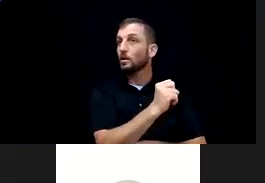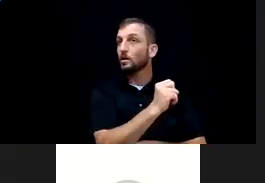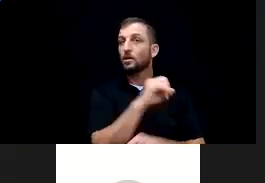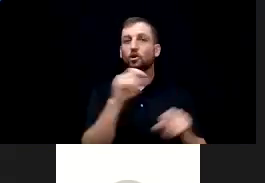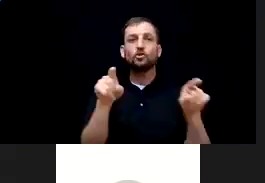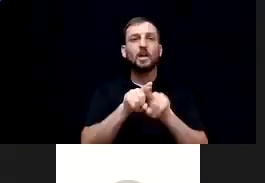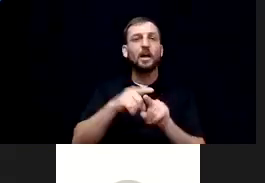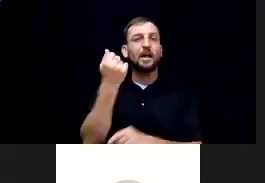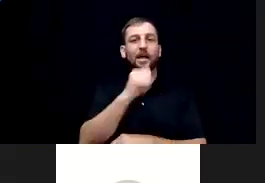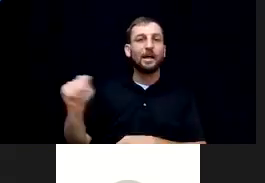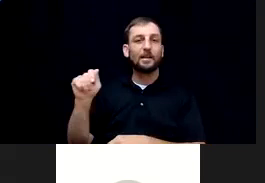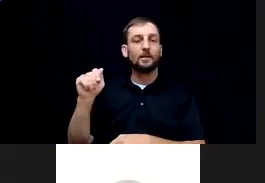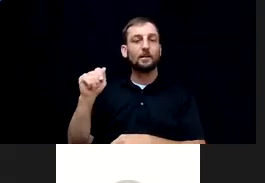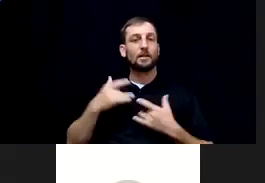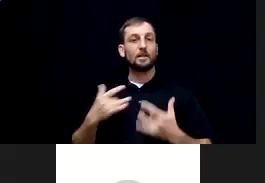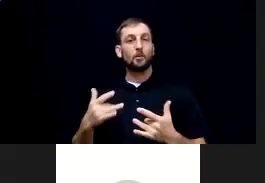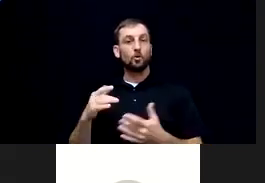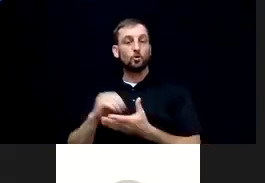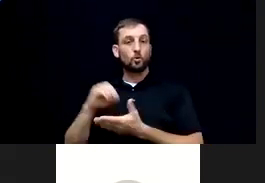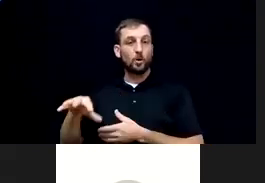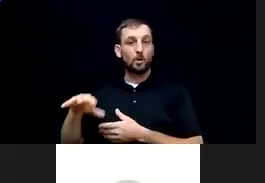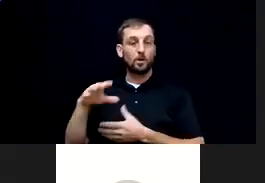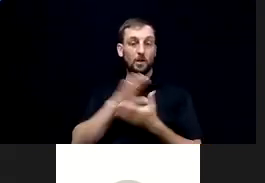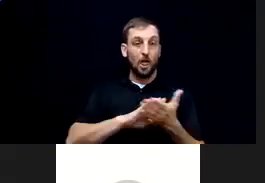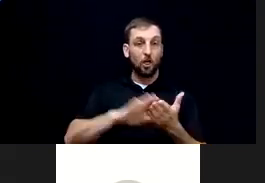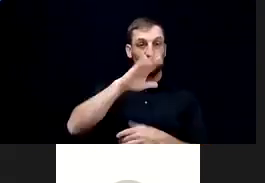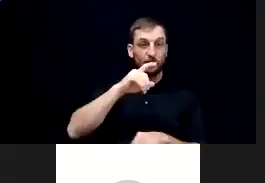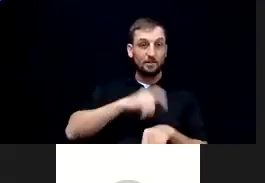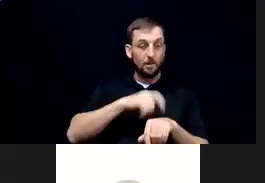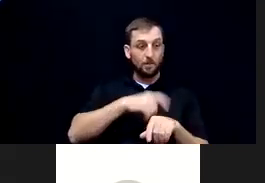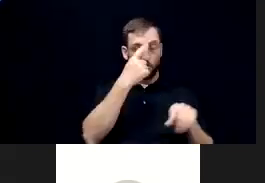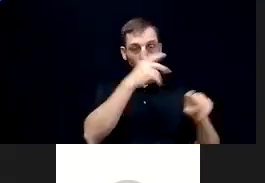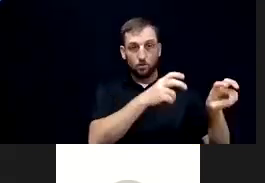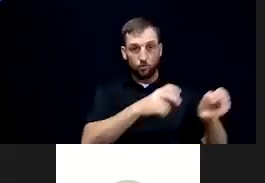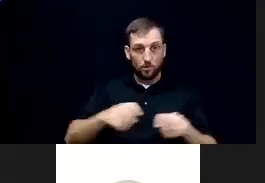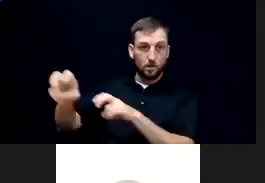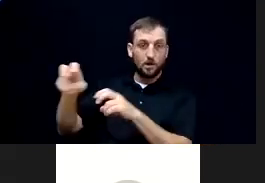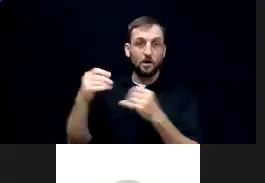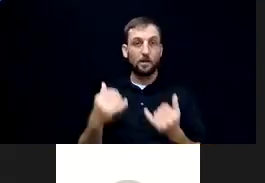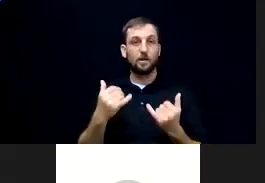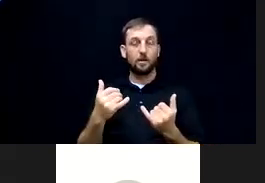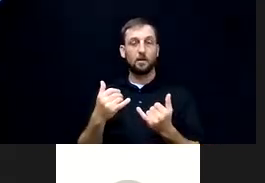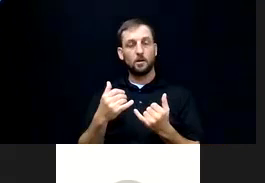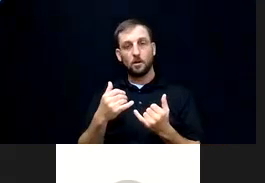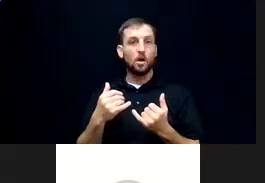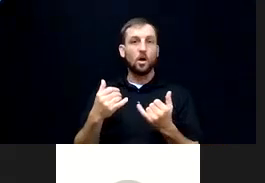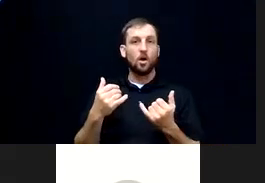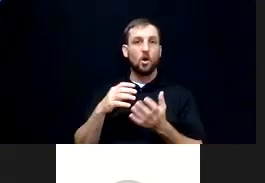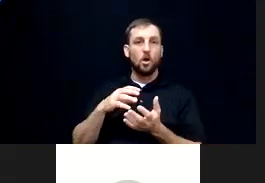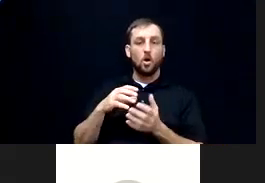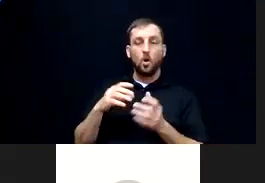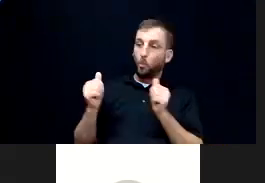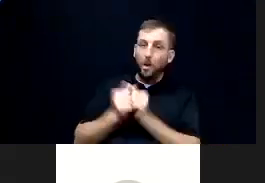student, college is the time for growing up. And this is a wonderful way to do it, and to be beside your peers, learning at the same time